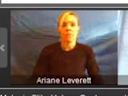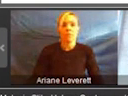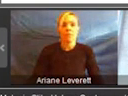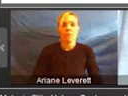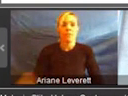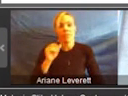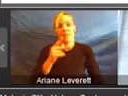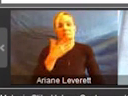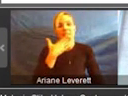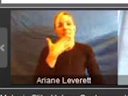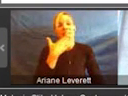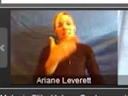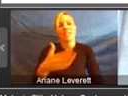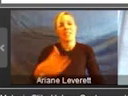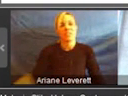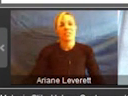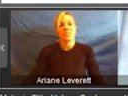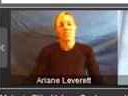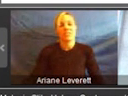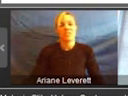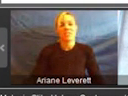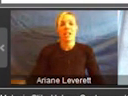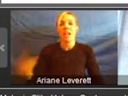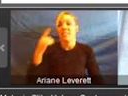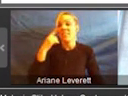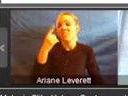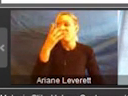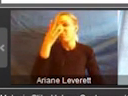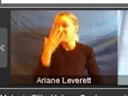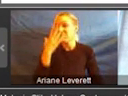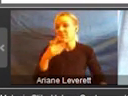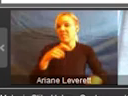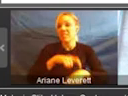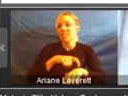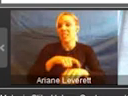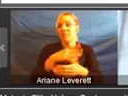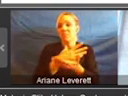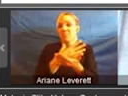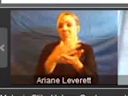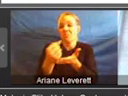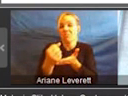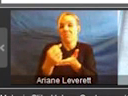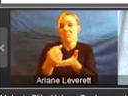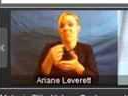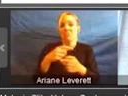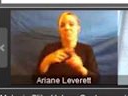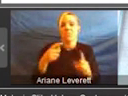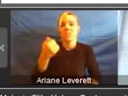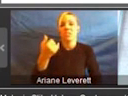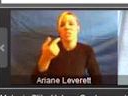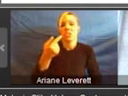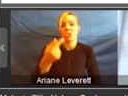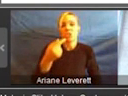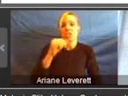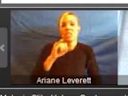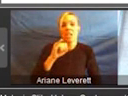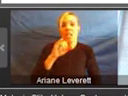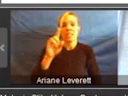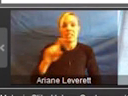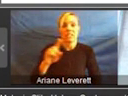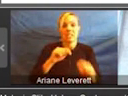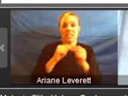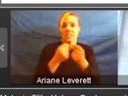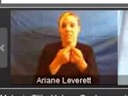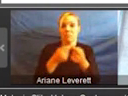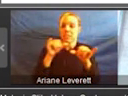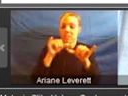Okay, thank you. I think unfortunately we are running out of time, but the GIZ team will stay here another half an hour in the chat, so you